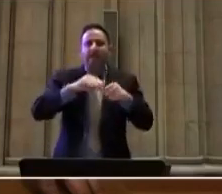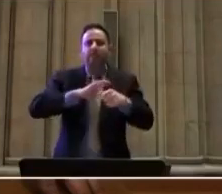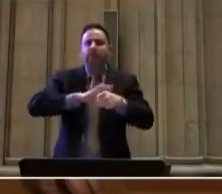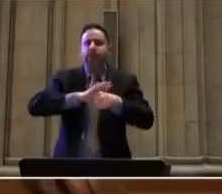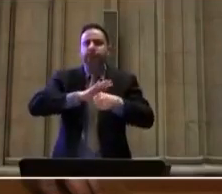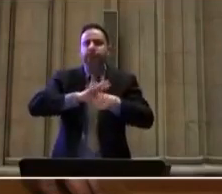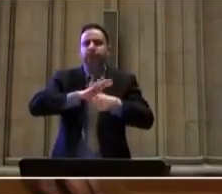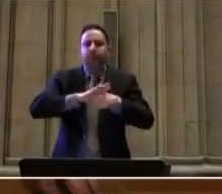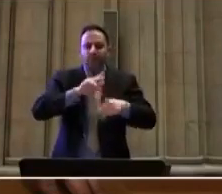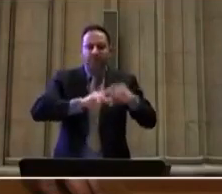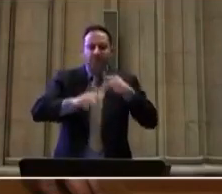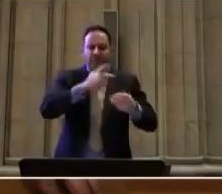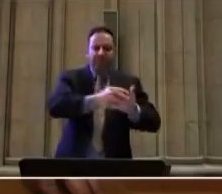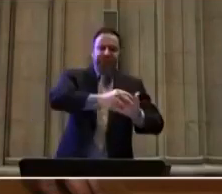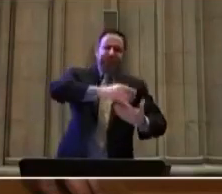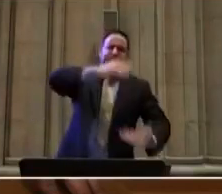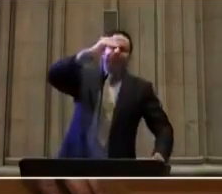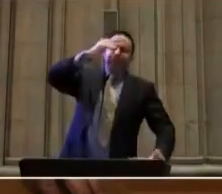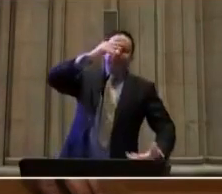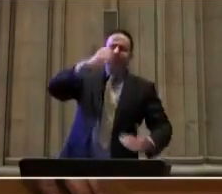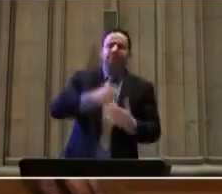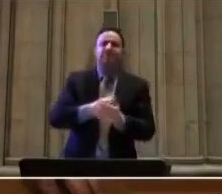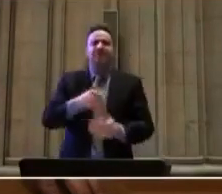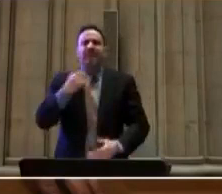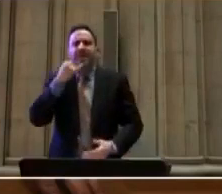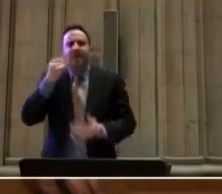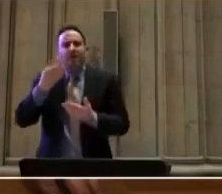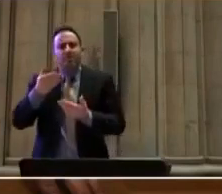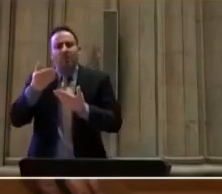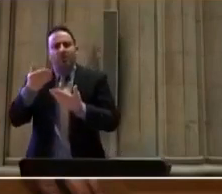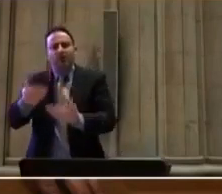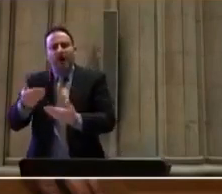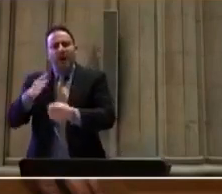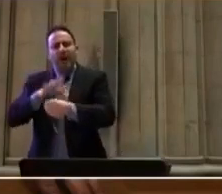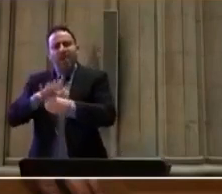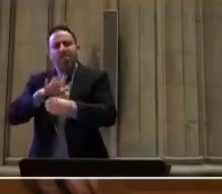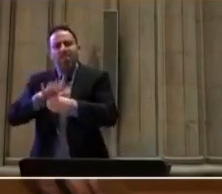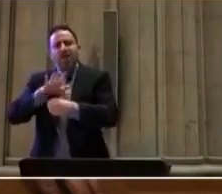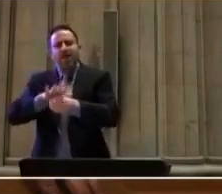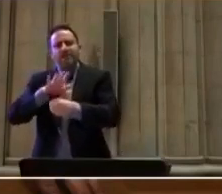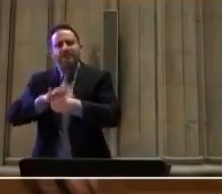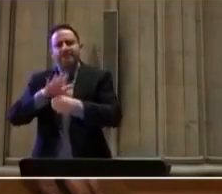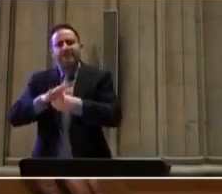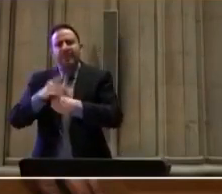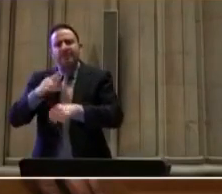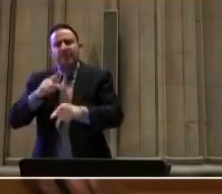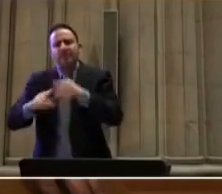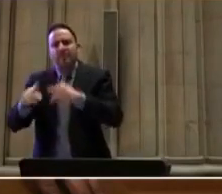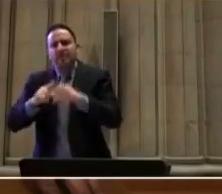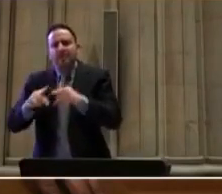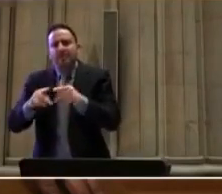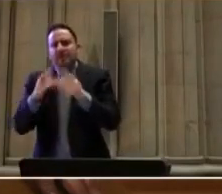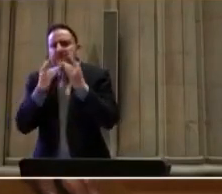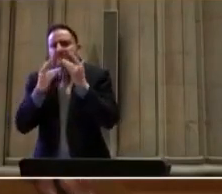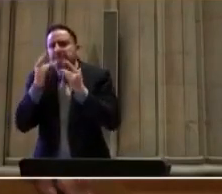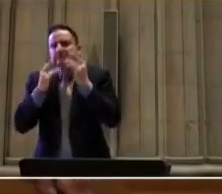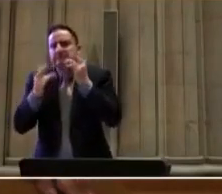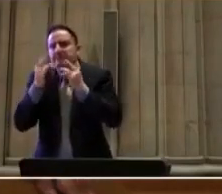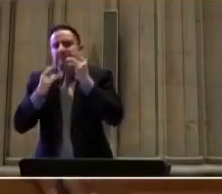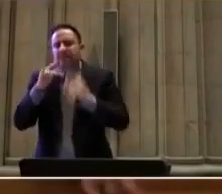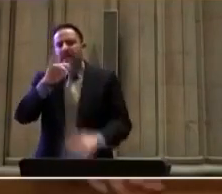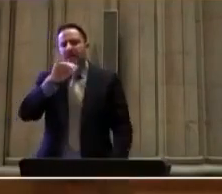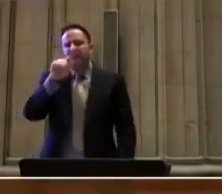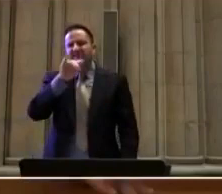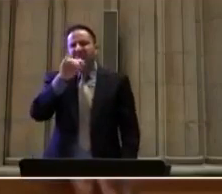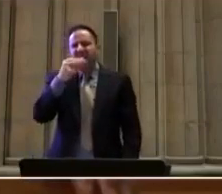of those who have much. It is whether we provide enough for those who have too little." Isaiah was